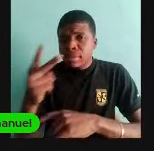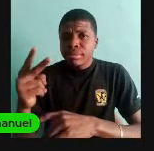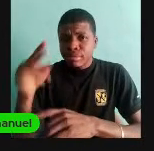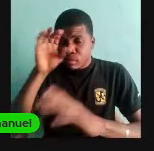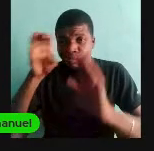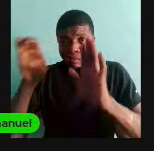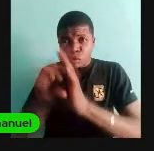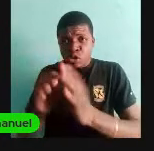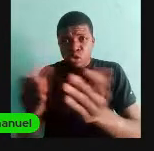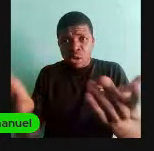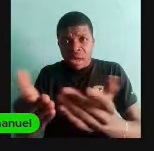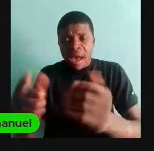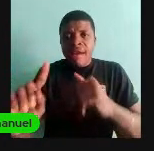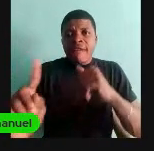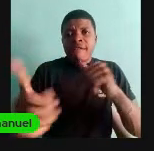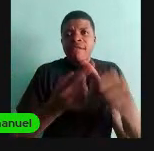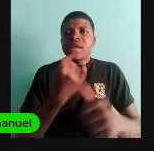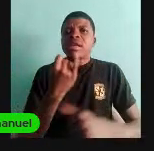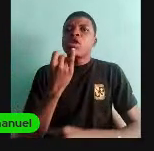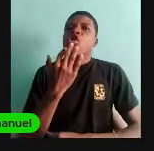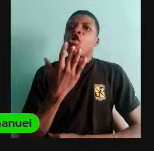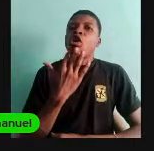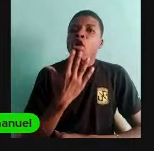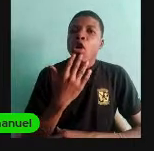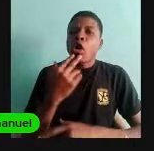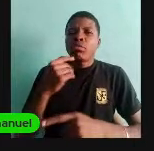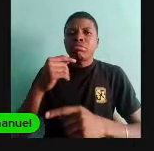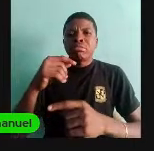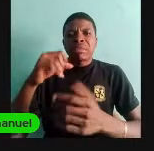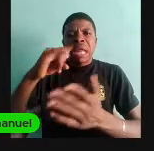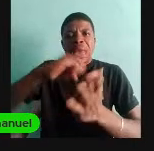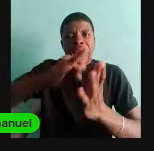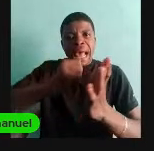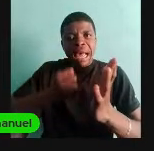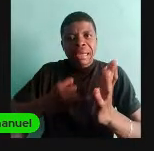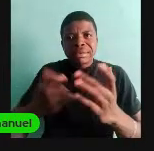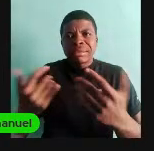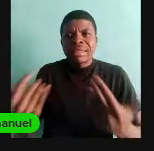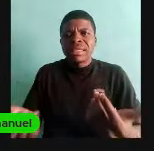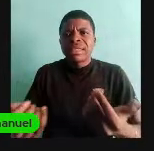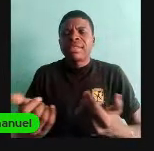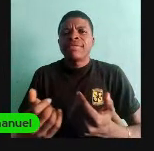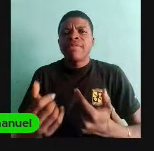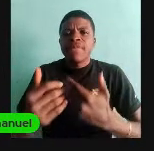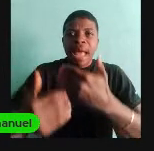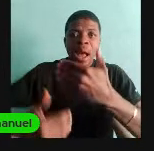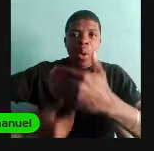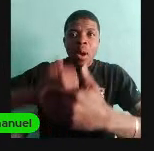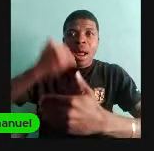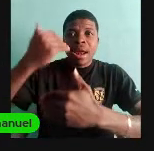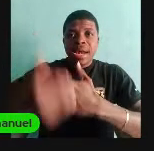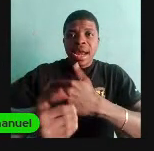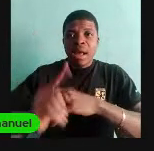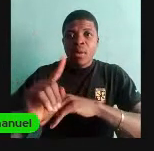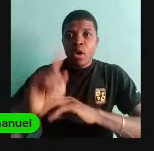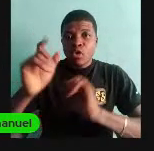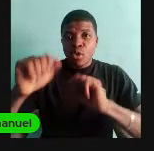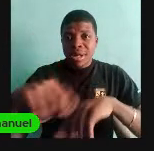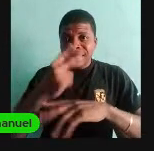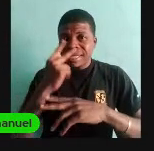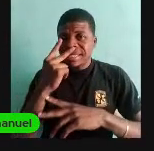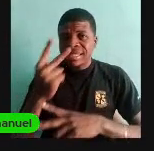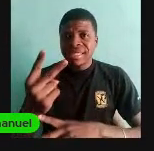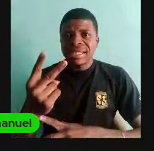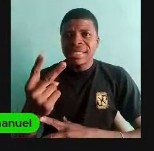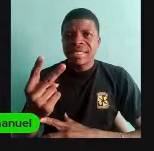The lines too are a pattern. The colors are a pattern. Then the next one you can see, then this,